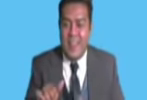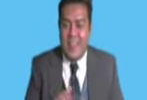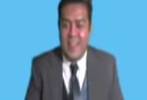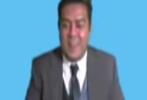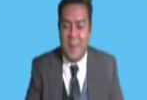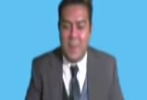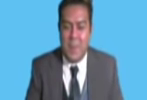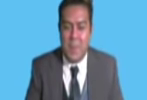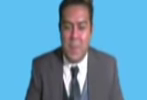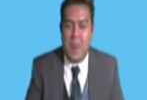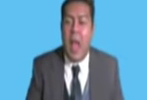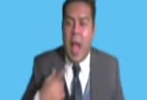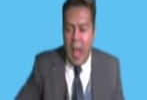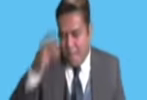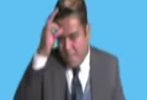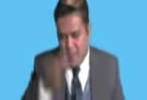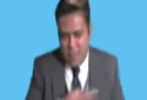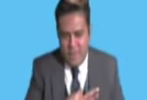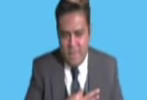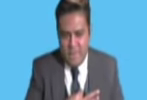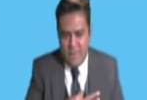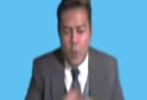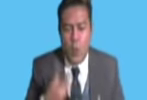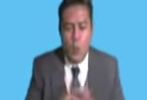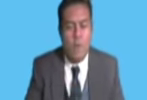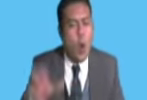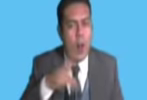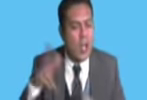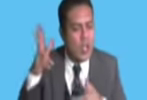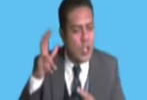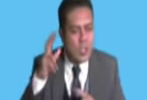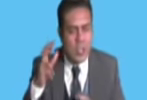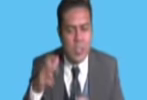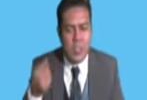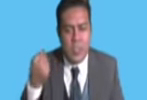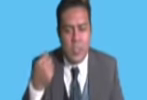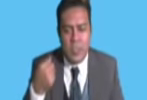Yes. Honourable Speaker, I believe we've all heard a resounding no.